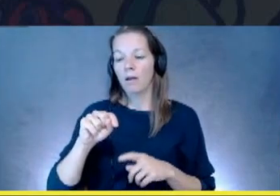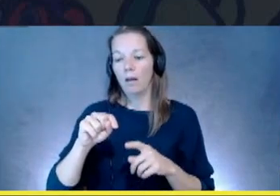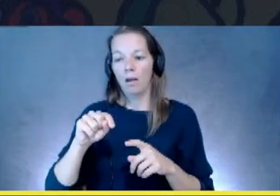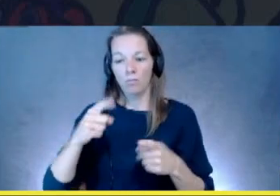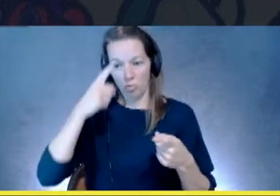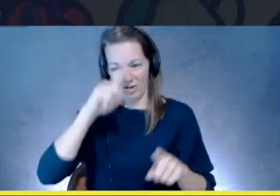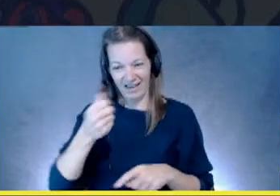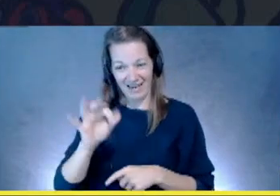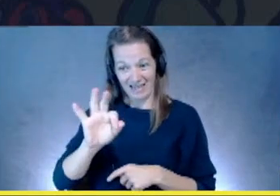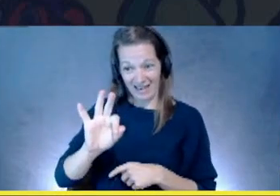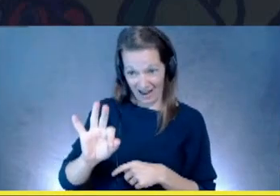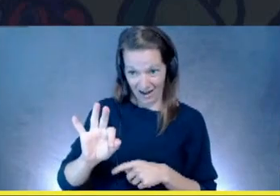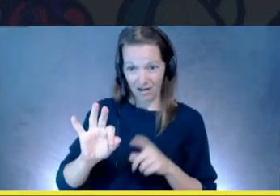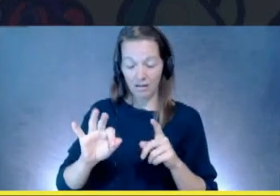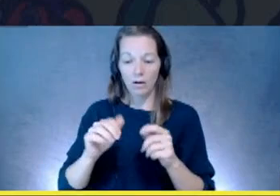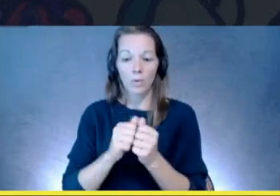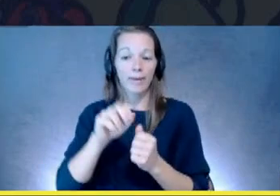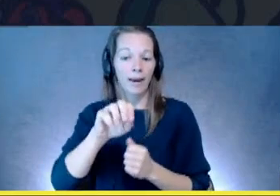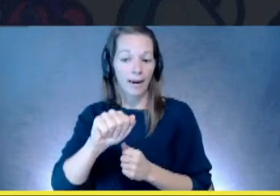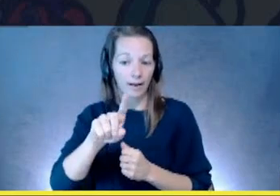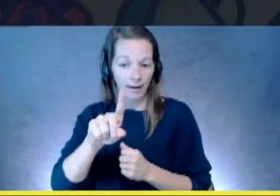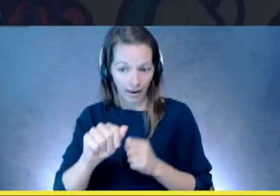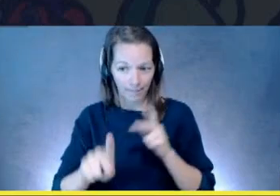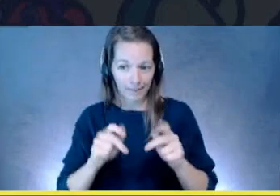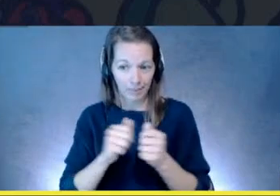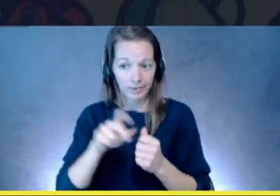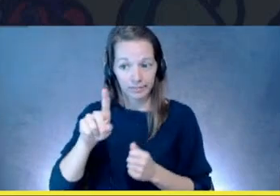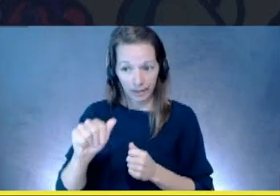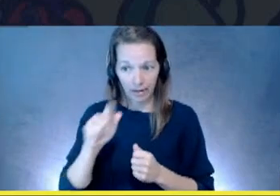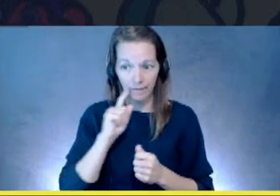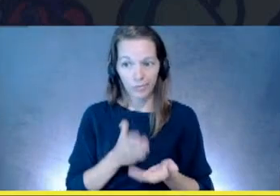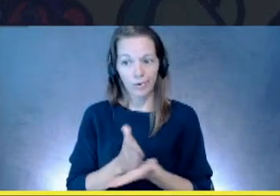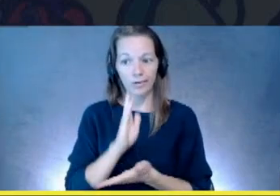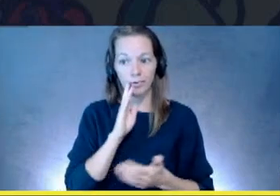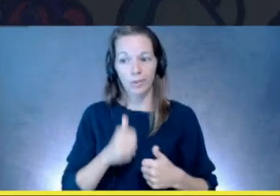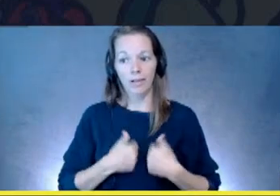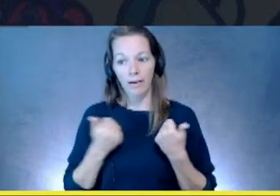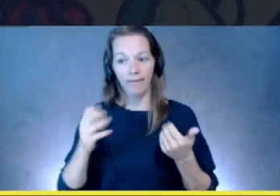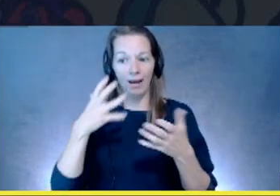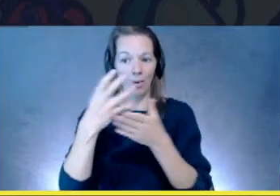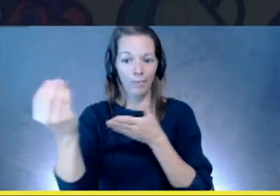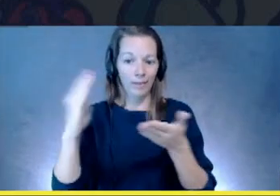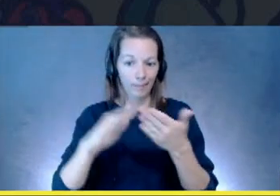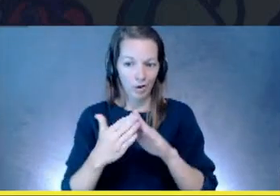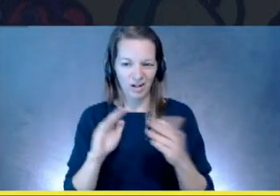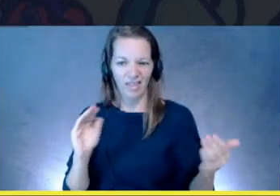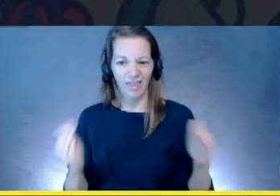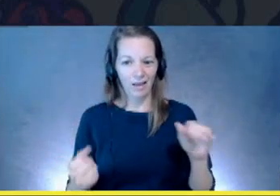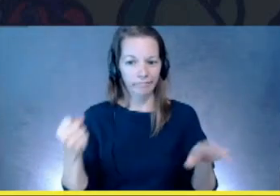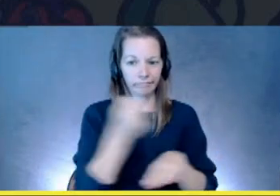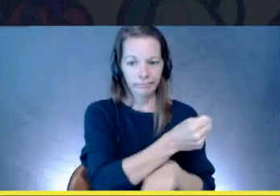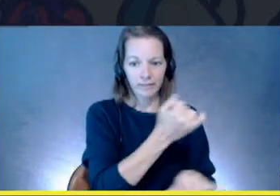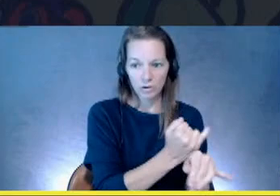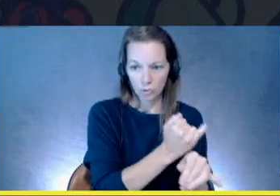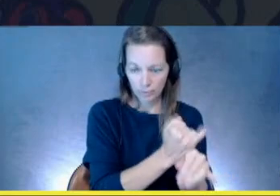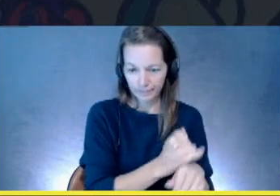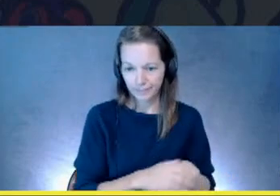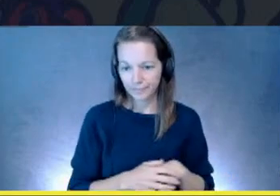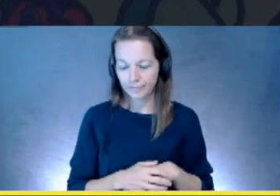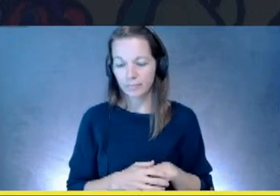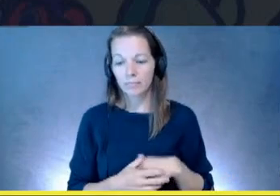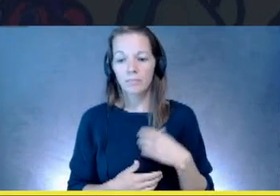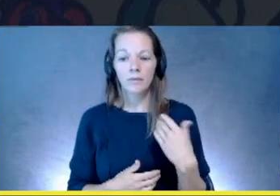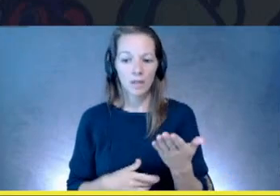under the Americans with Disabilities Act, people with disabilities have the right to live in the community rather than be institutionalized. This is to